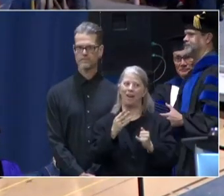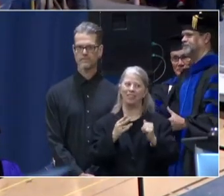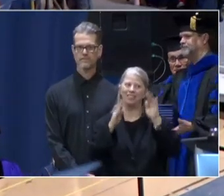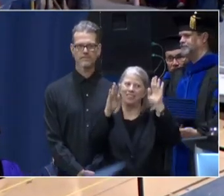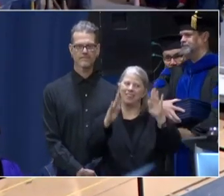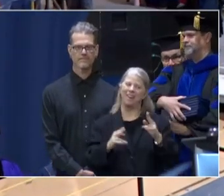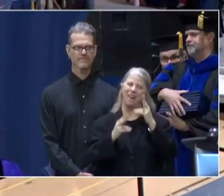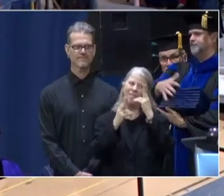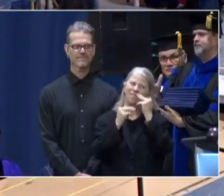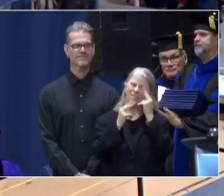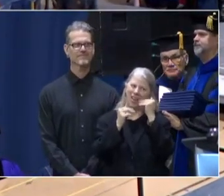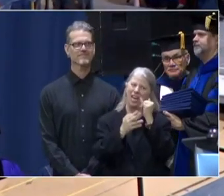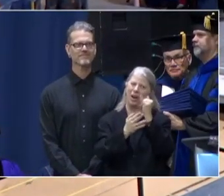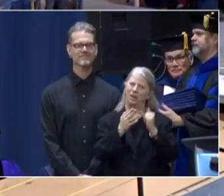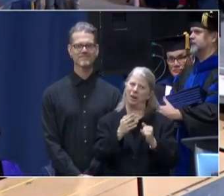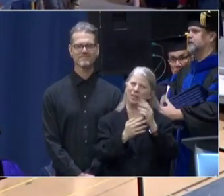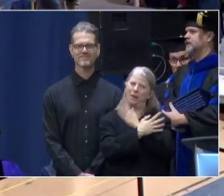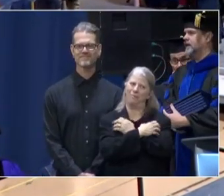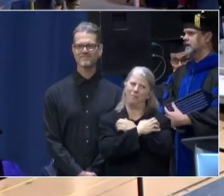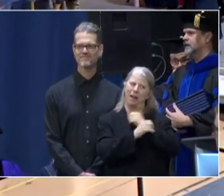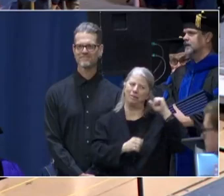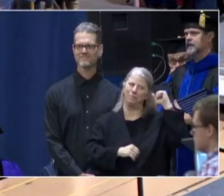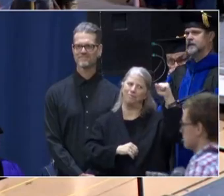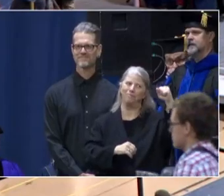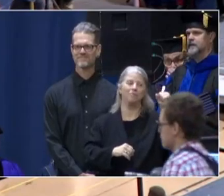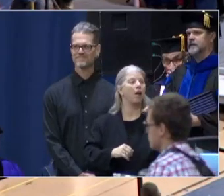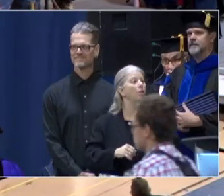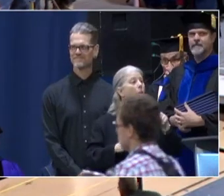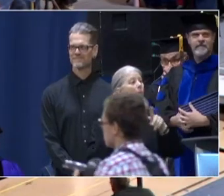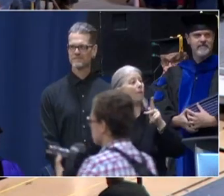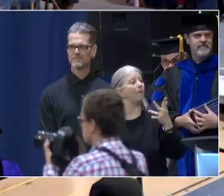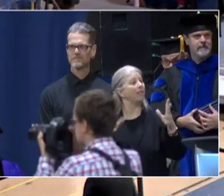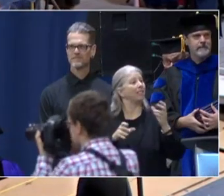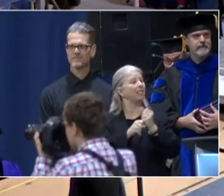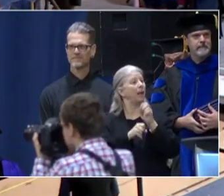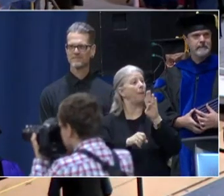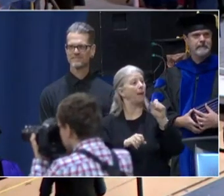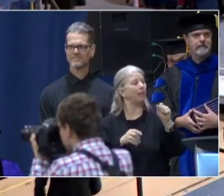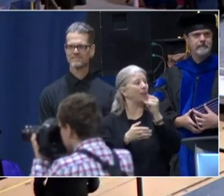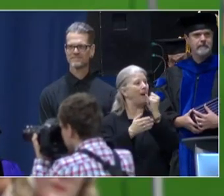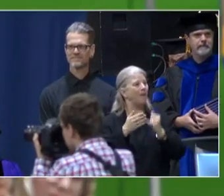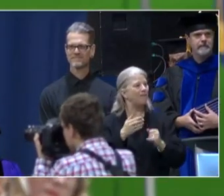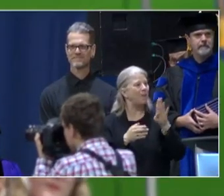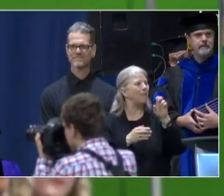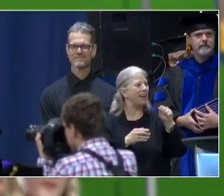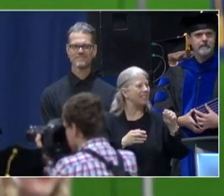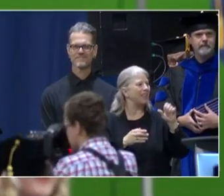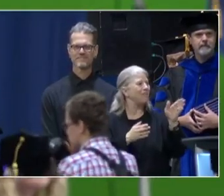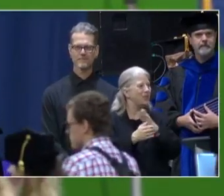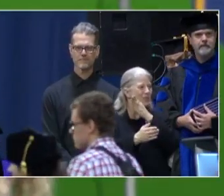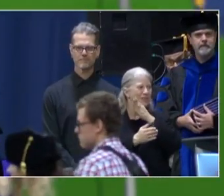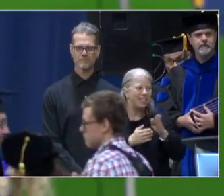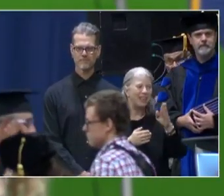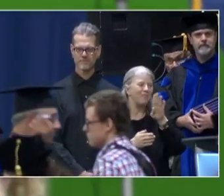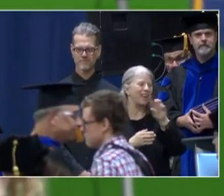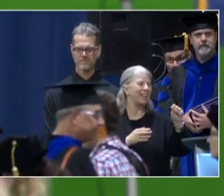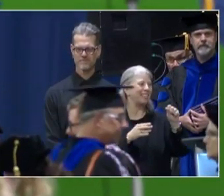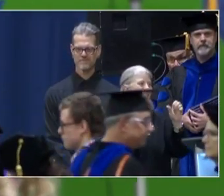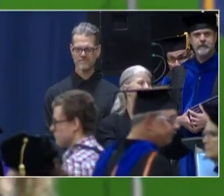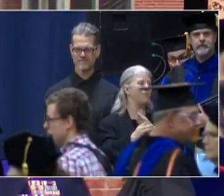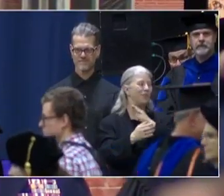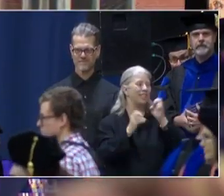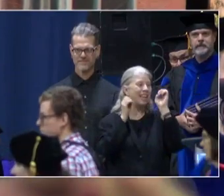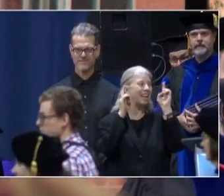Funny Bears, yes. Will the candidates receiving Bachelor of Arts, Bachelor of Music, or Bachelor of